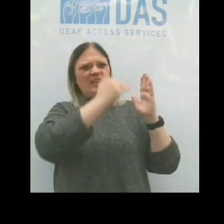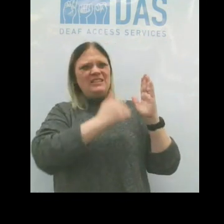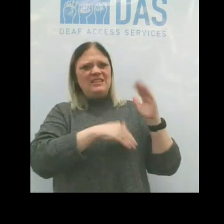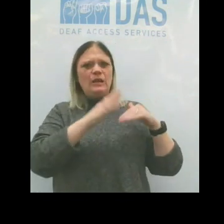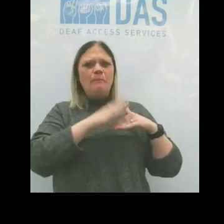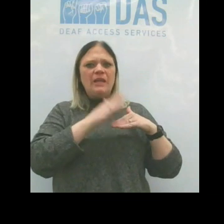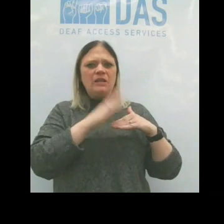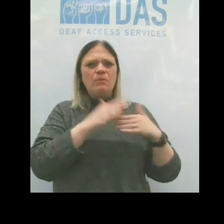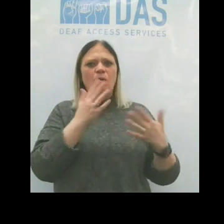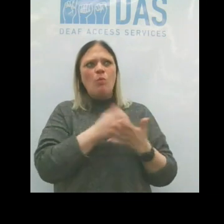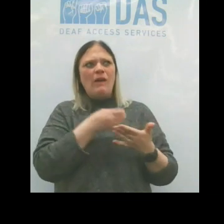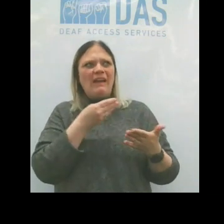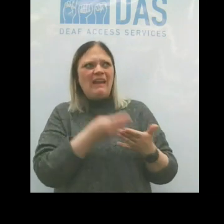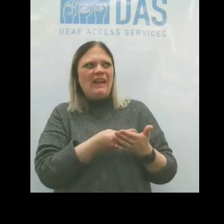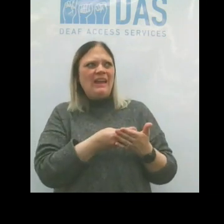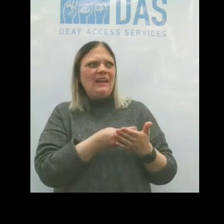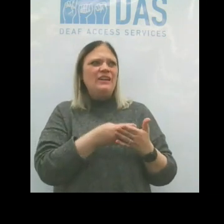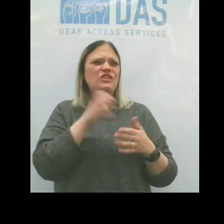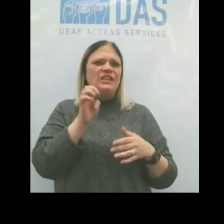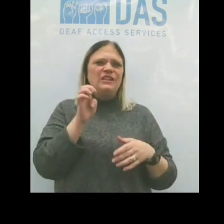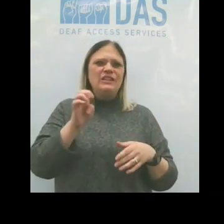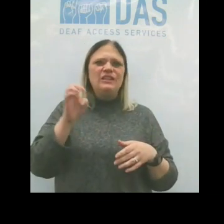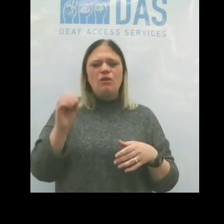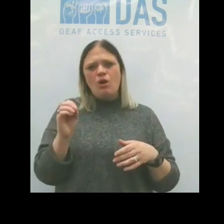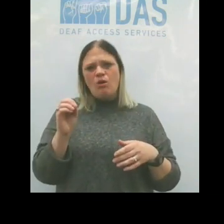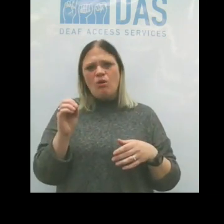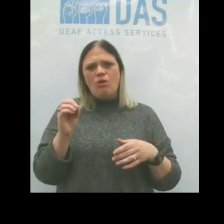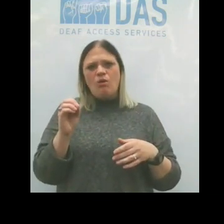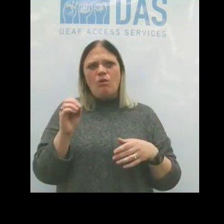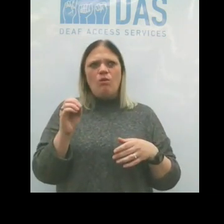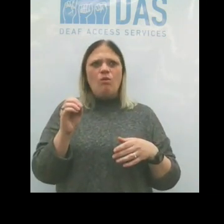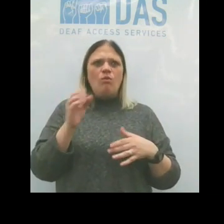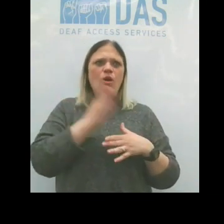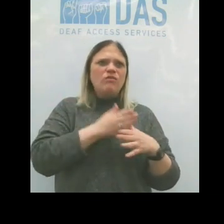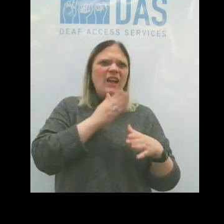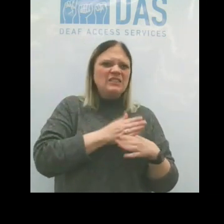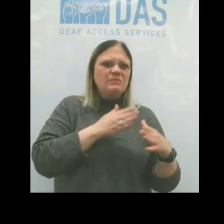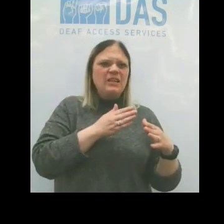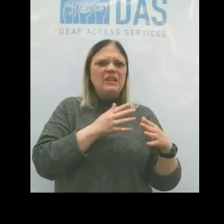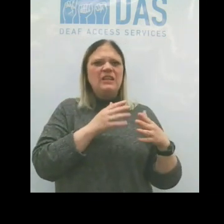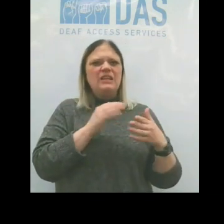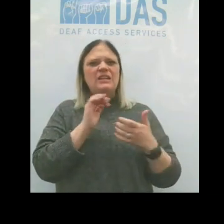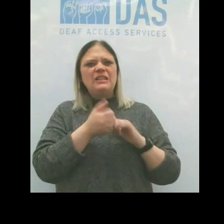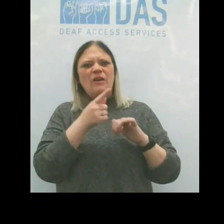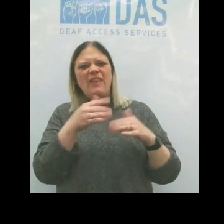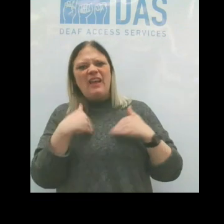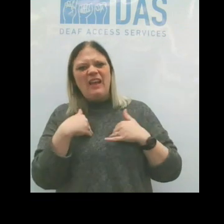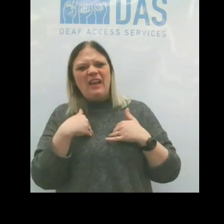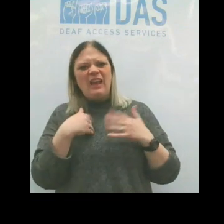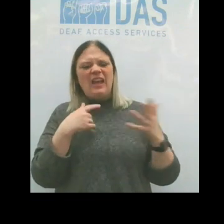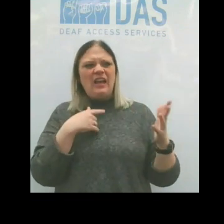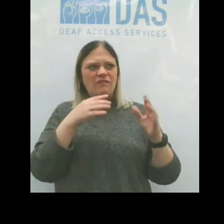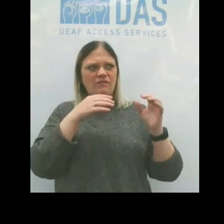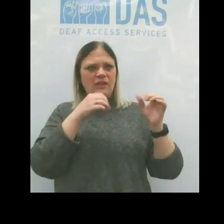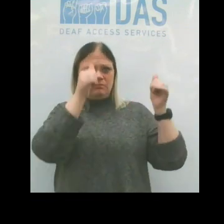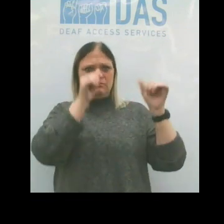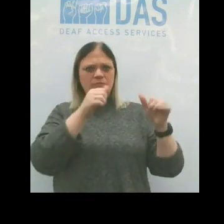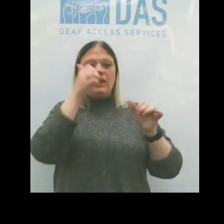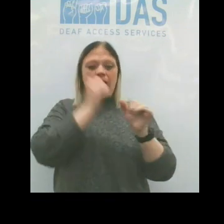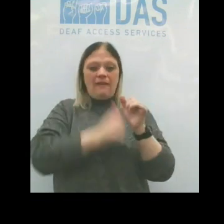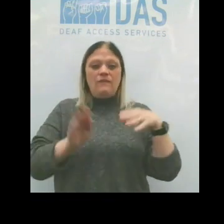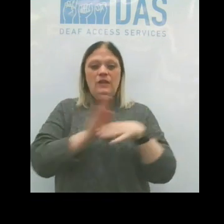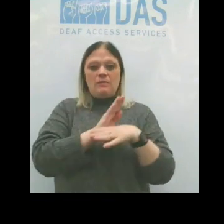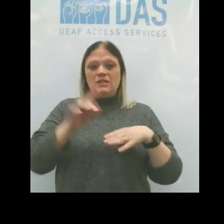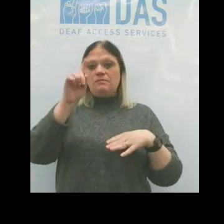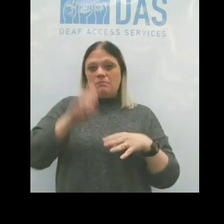minimum wage and issues with EEO and sexual harassment and how they have that. Well, every business is going to have